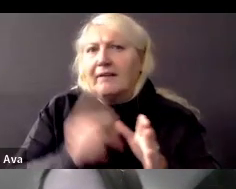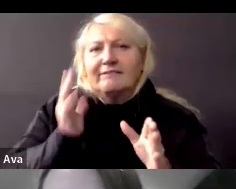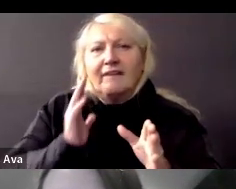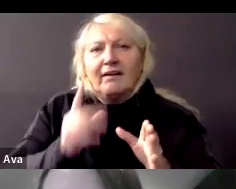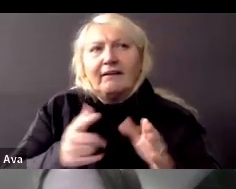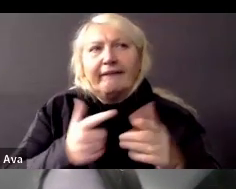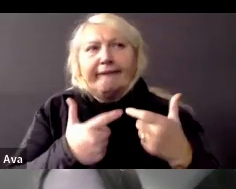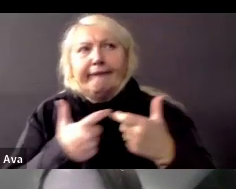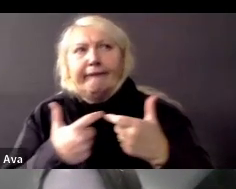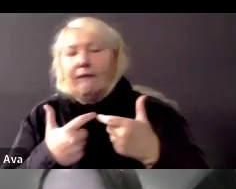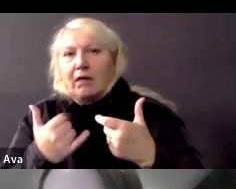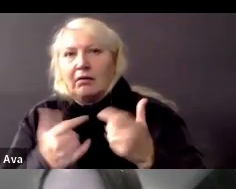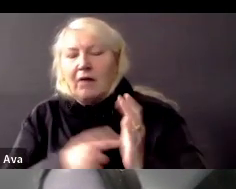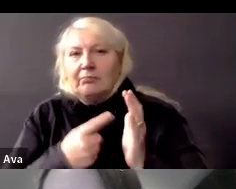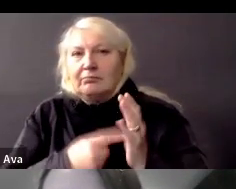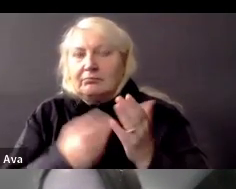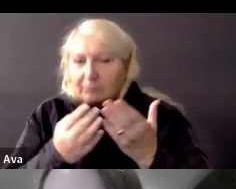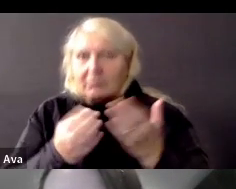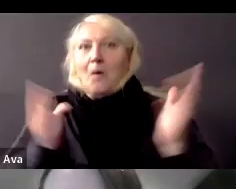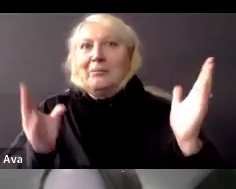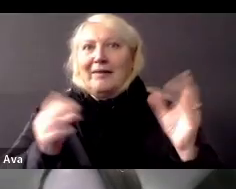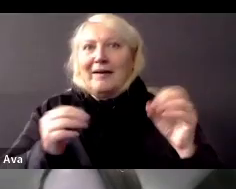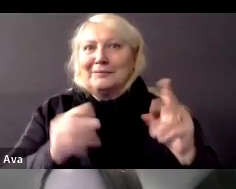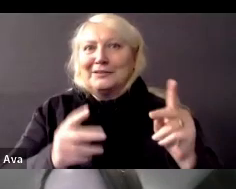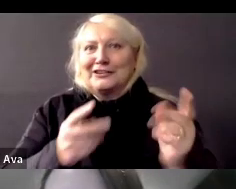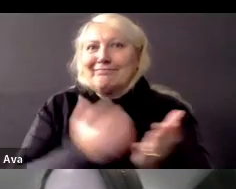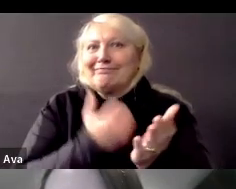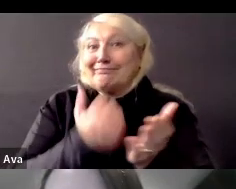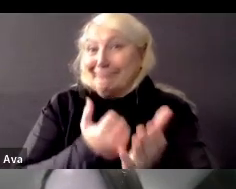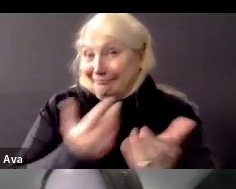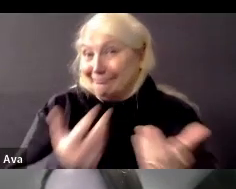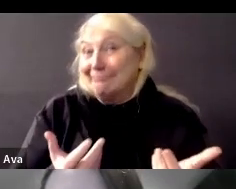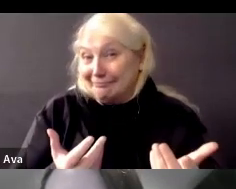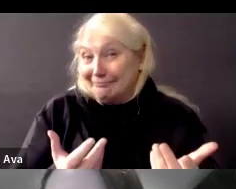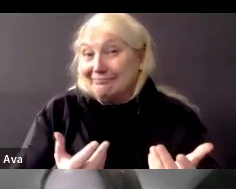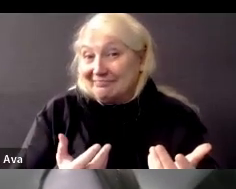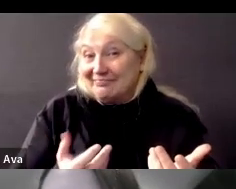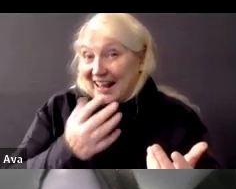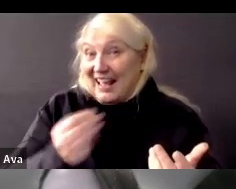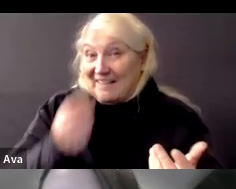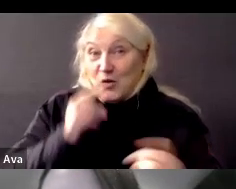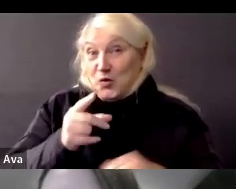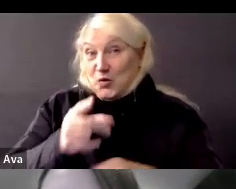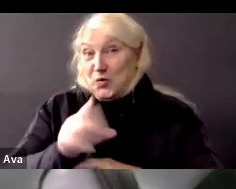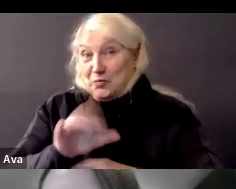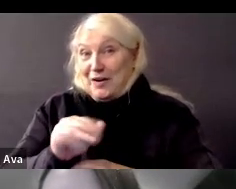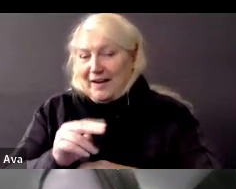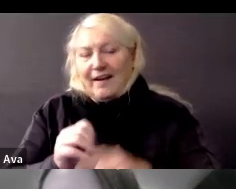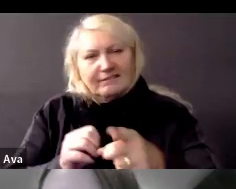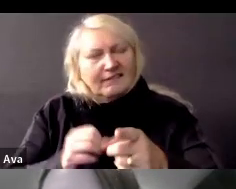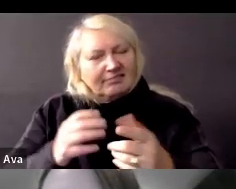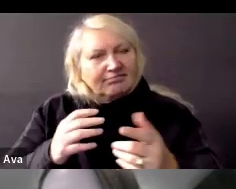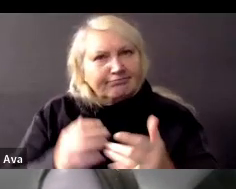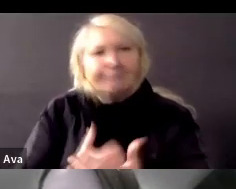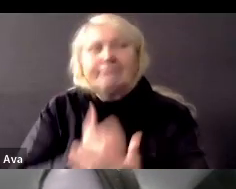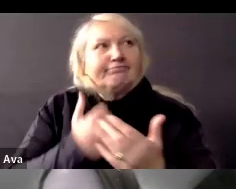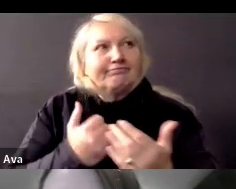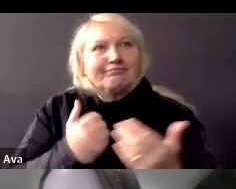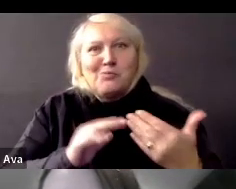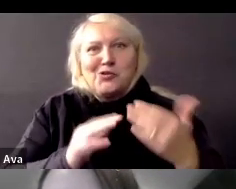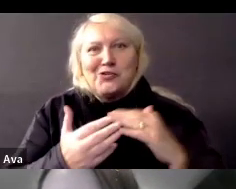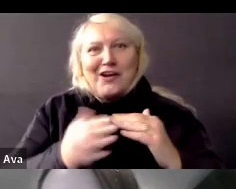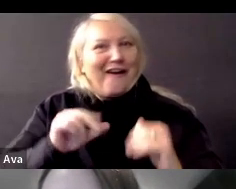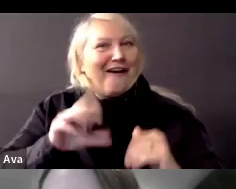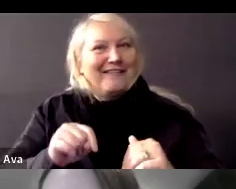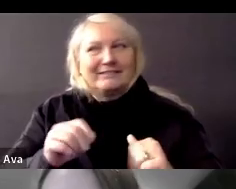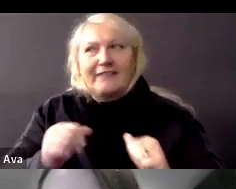with disabilities. And you were really talking about how it gave you a sense of community, especially in the art